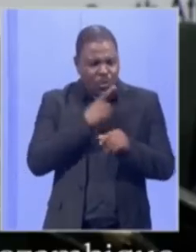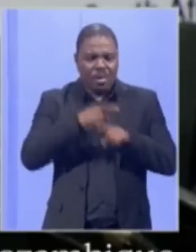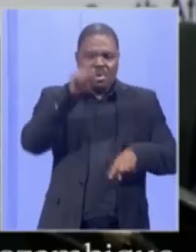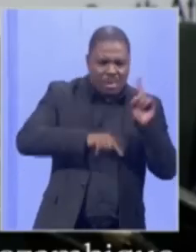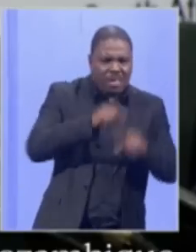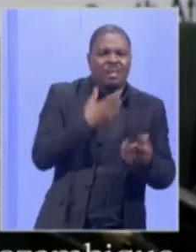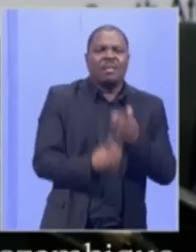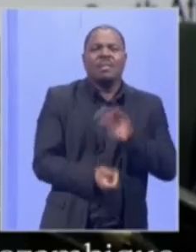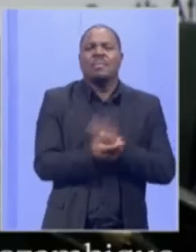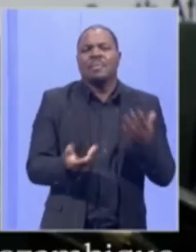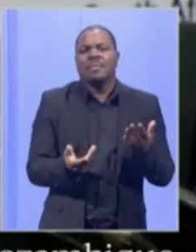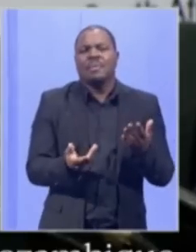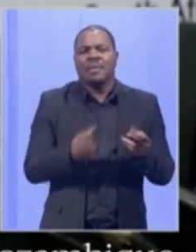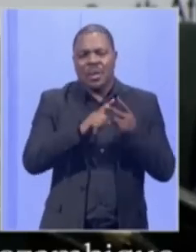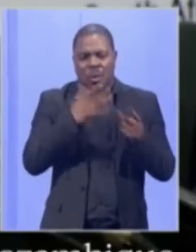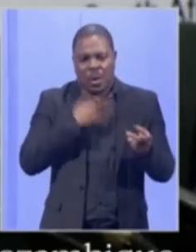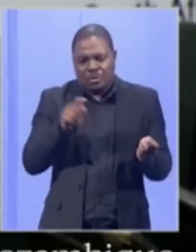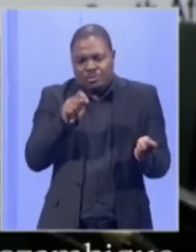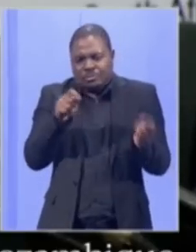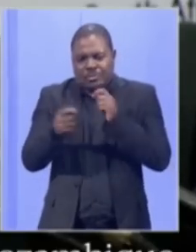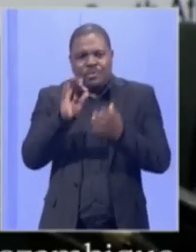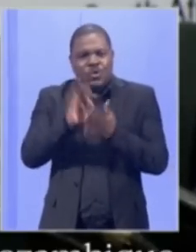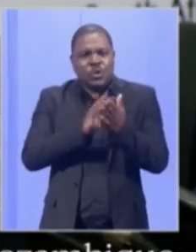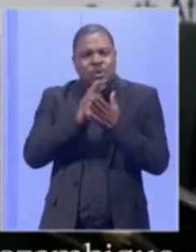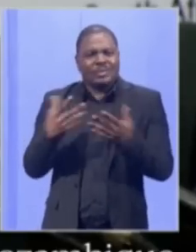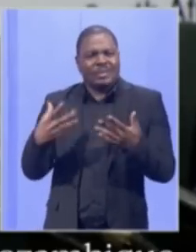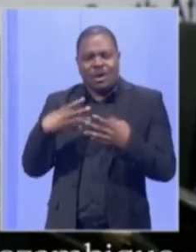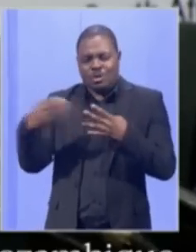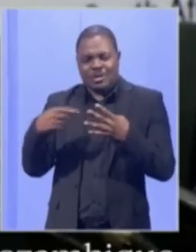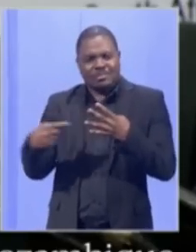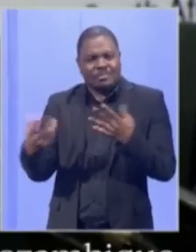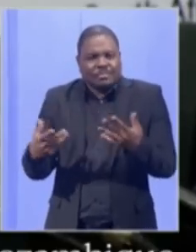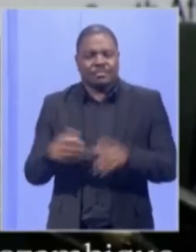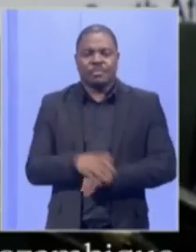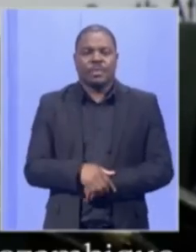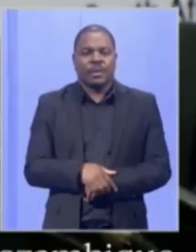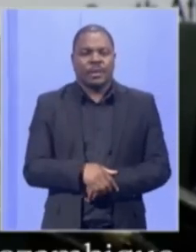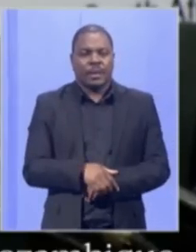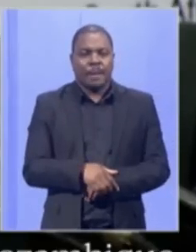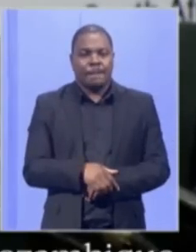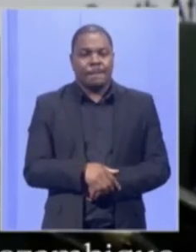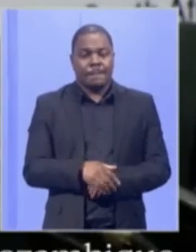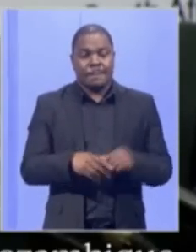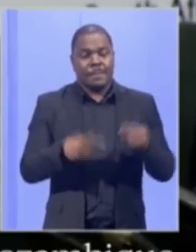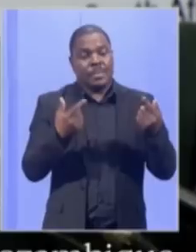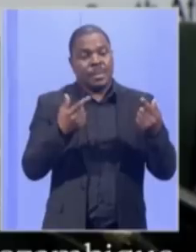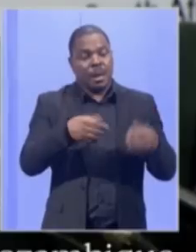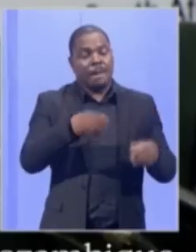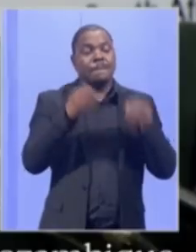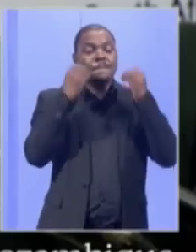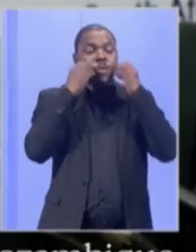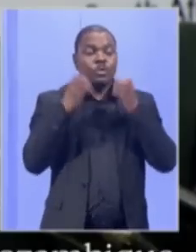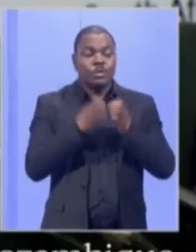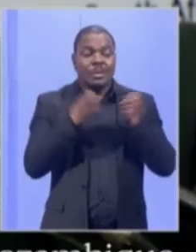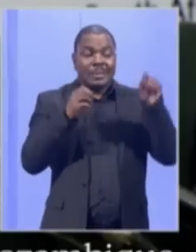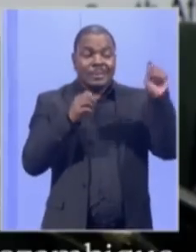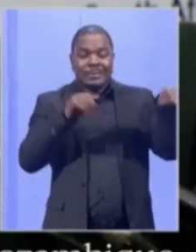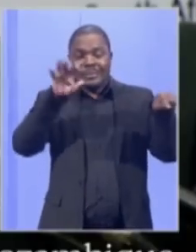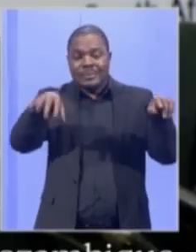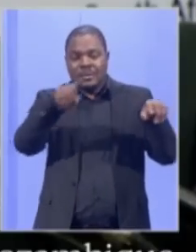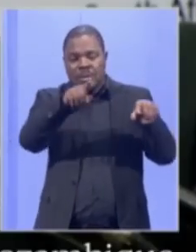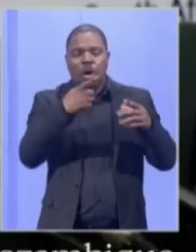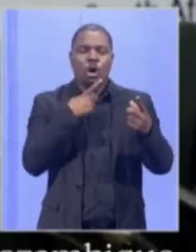violence and want to change the electoral outcome through violence. The parties in Mozambique must submit